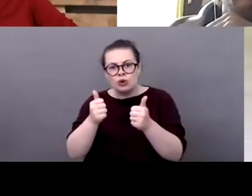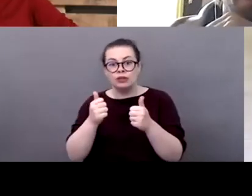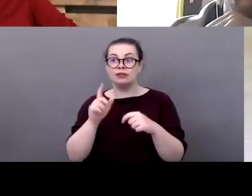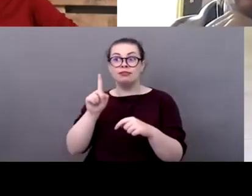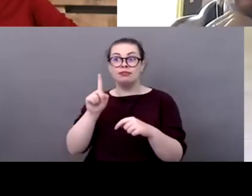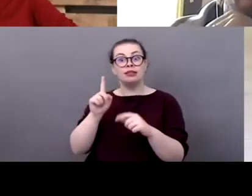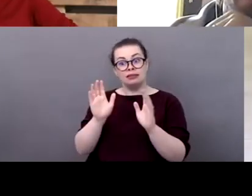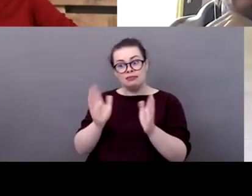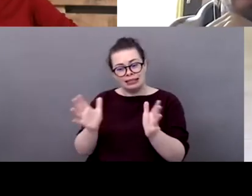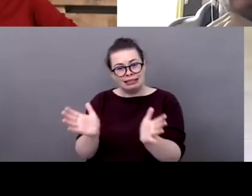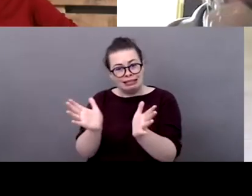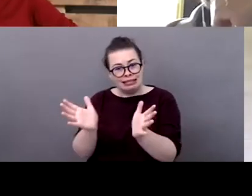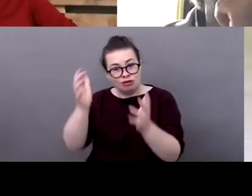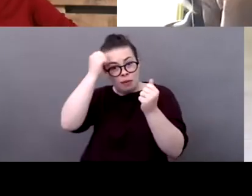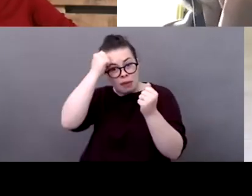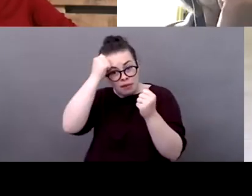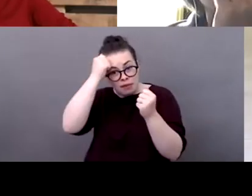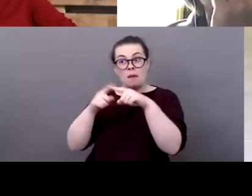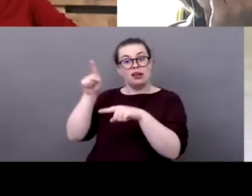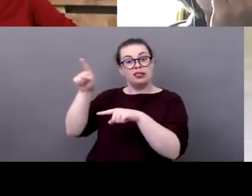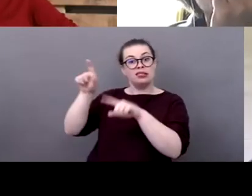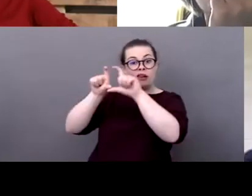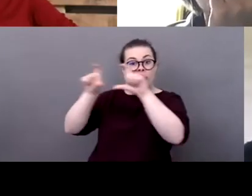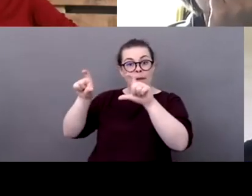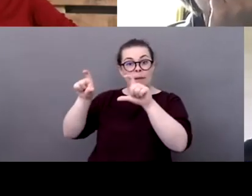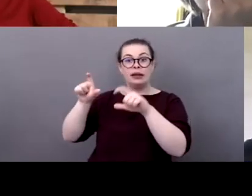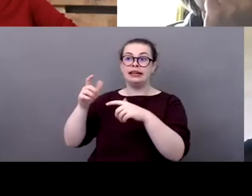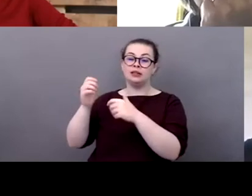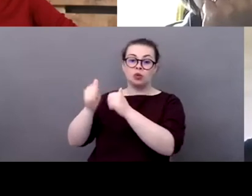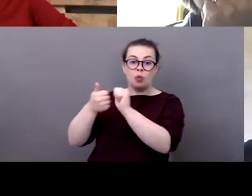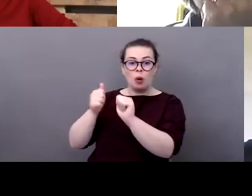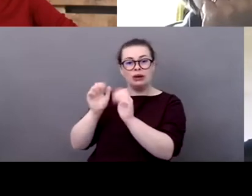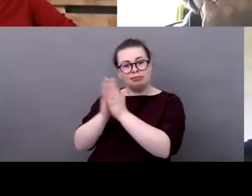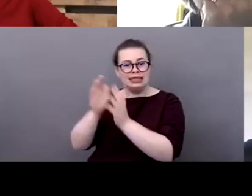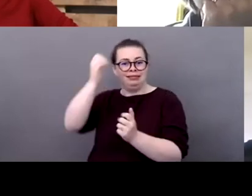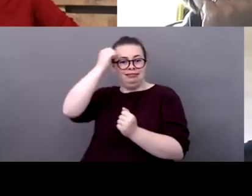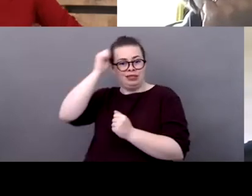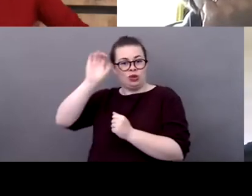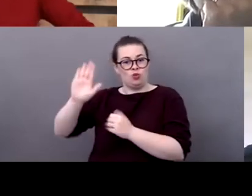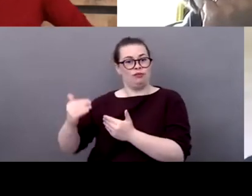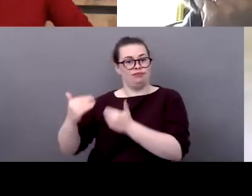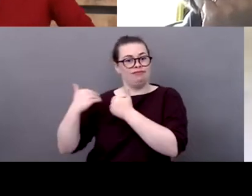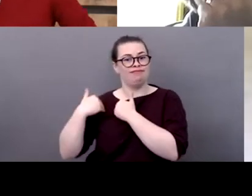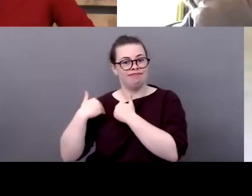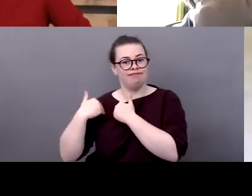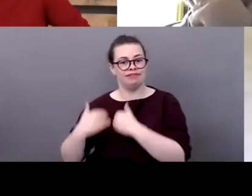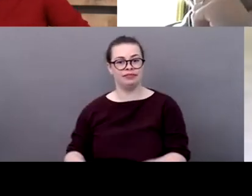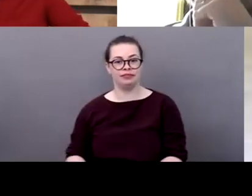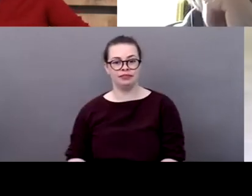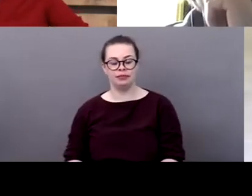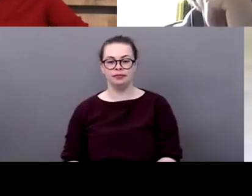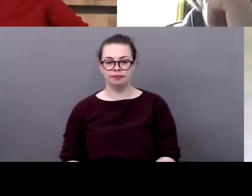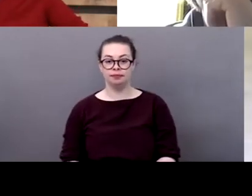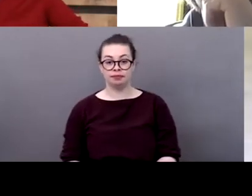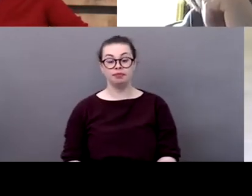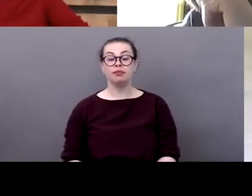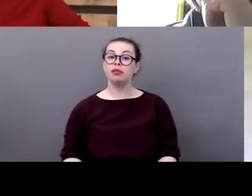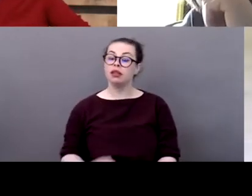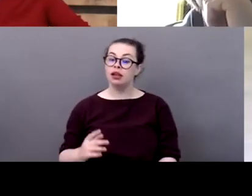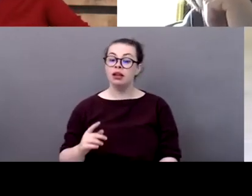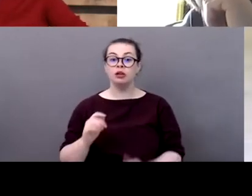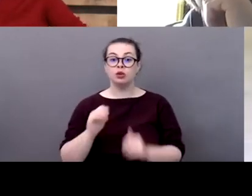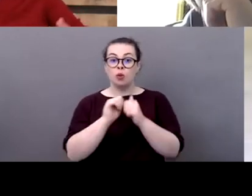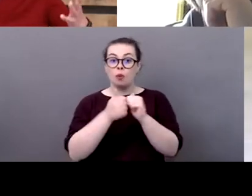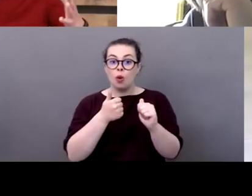Outdoor sports are definitely the first to face the impact brought by climate change. How can